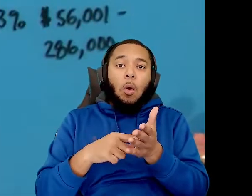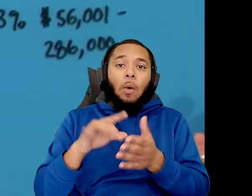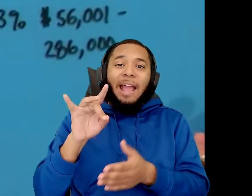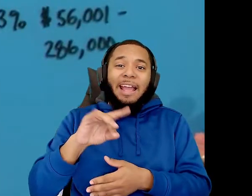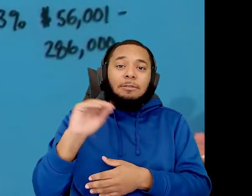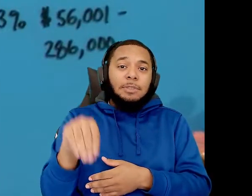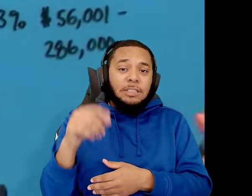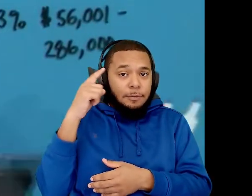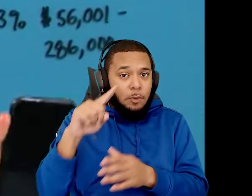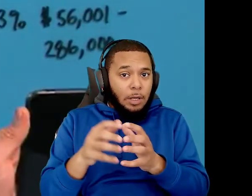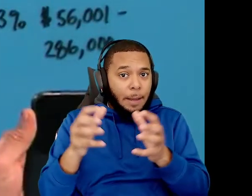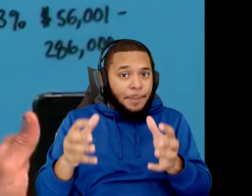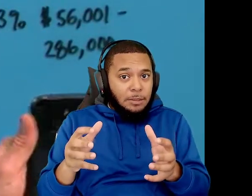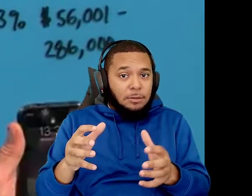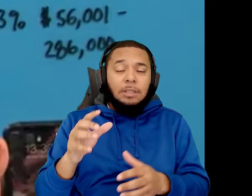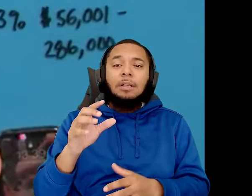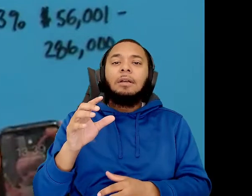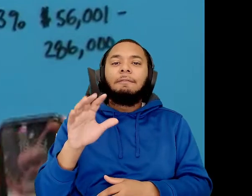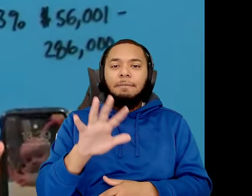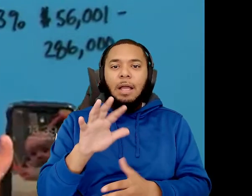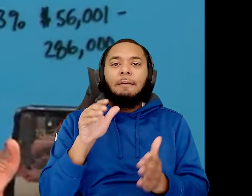on $5,000.